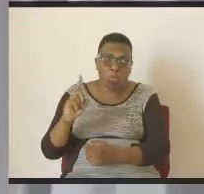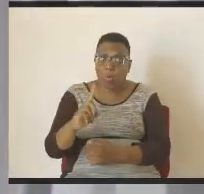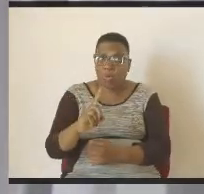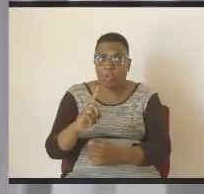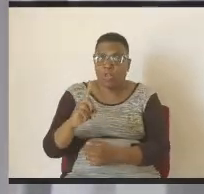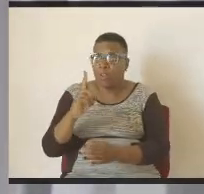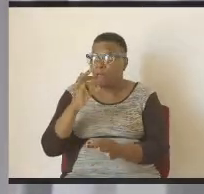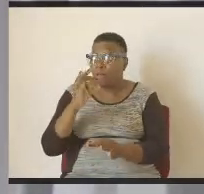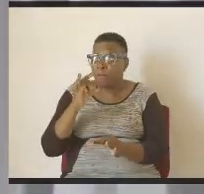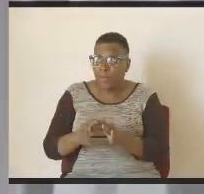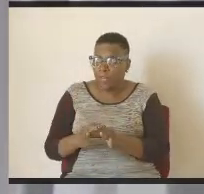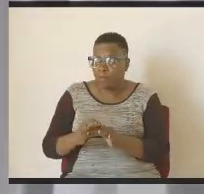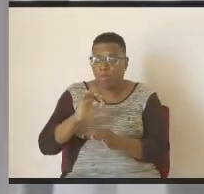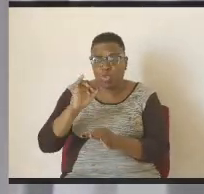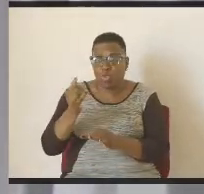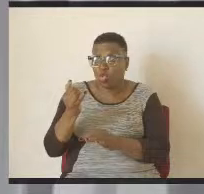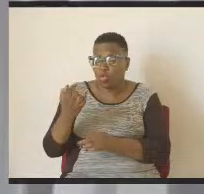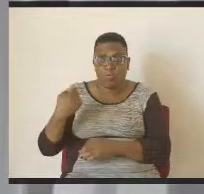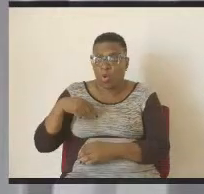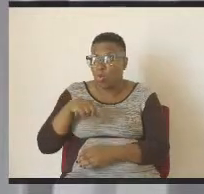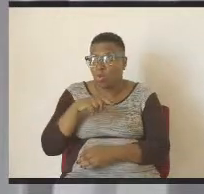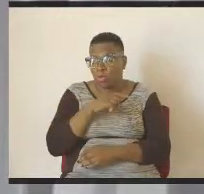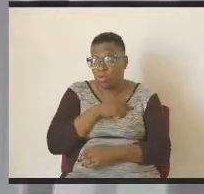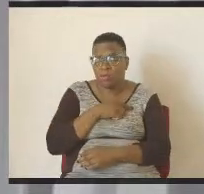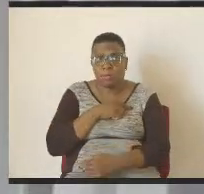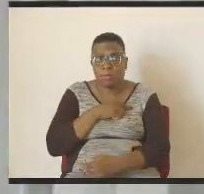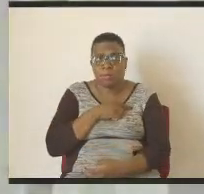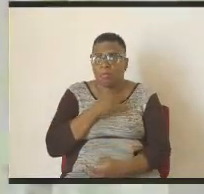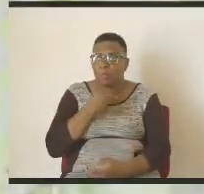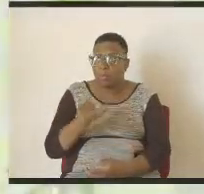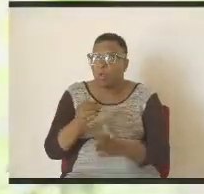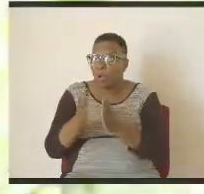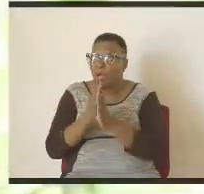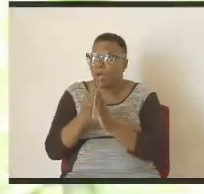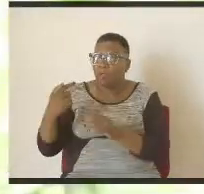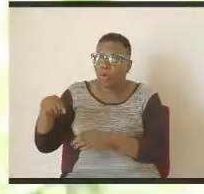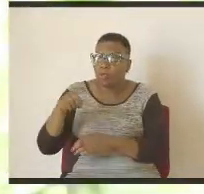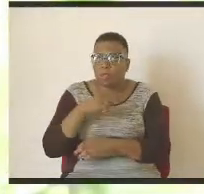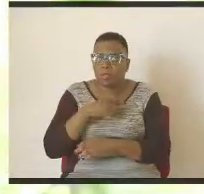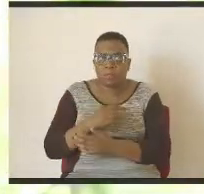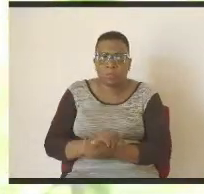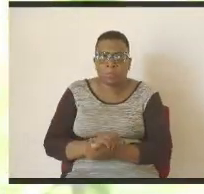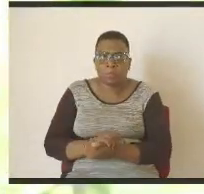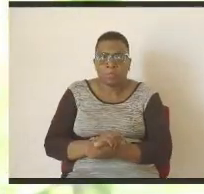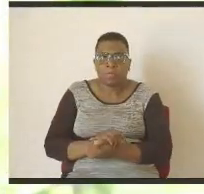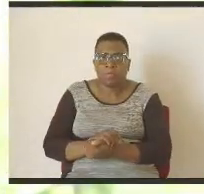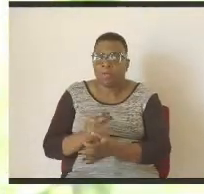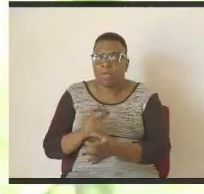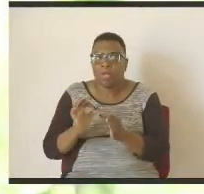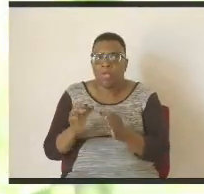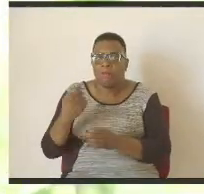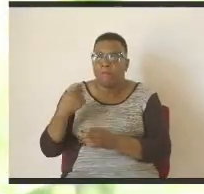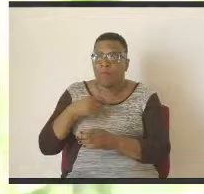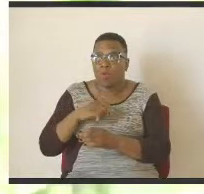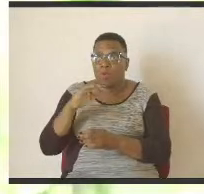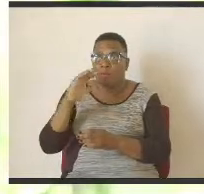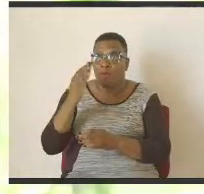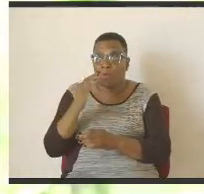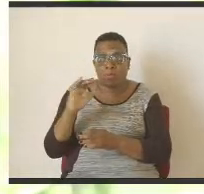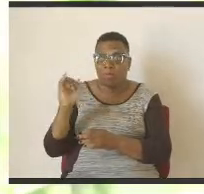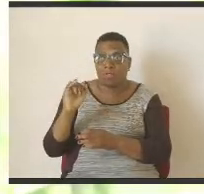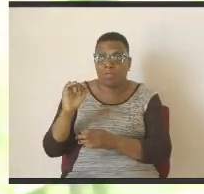for us. Now I ask us, if we were faced with that same